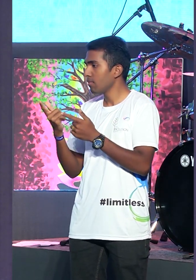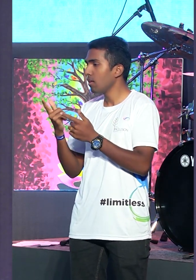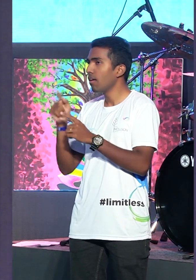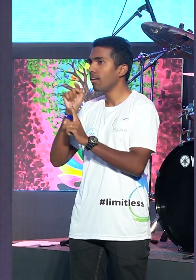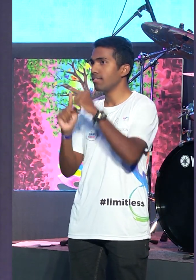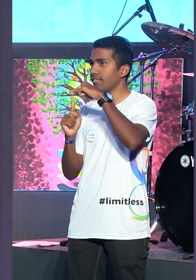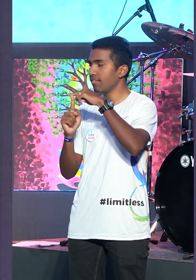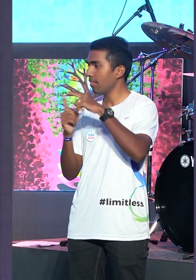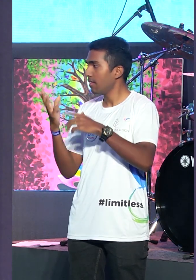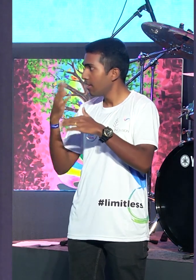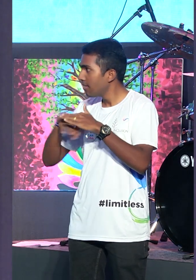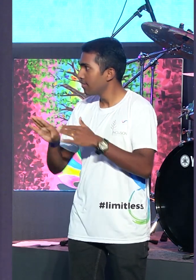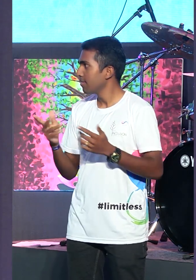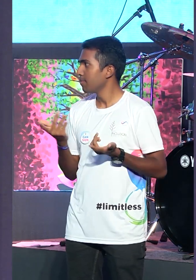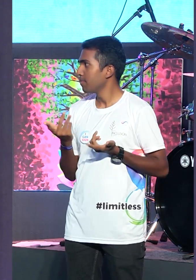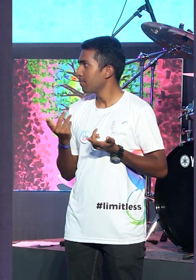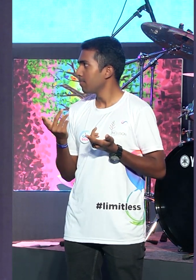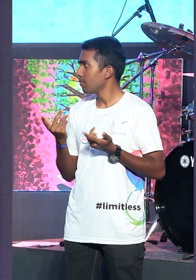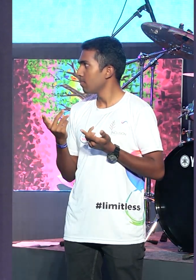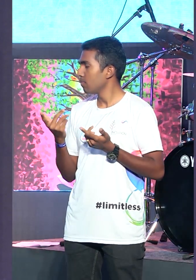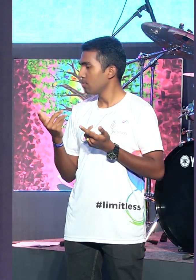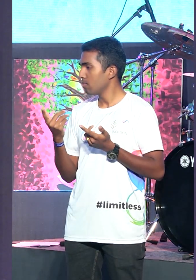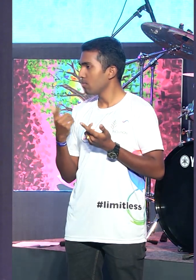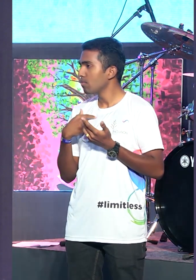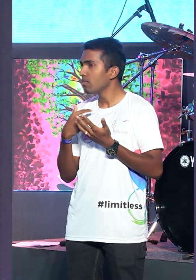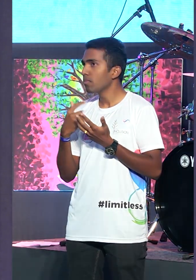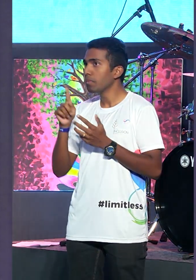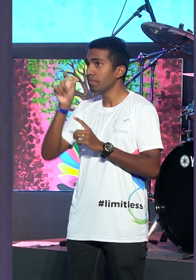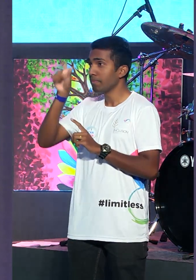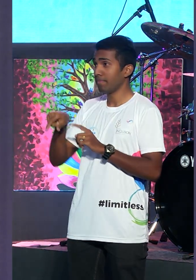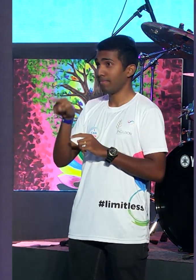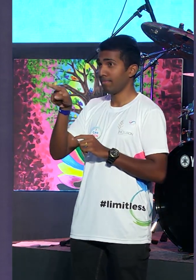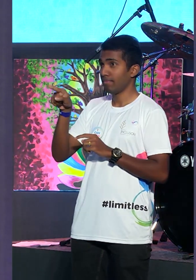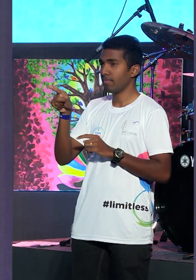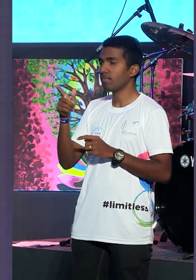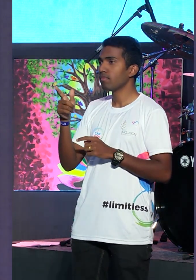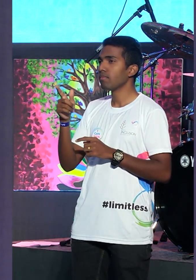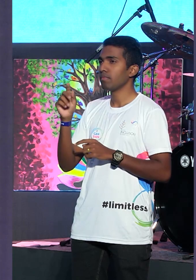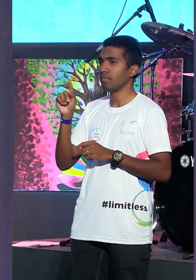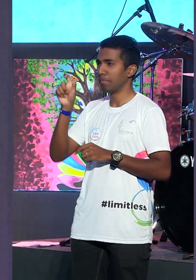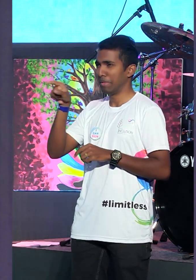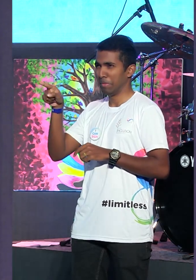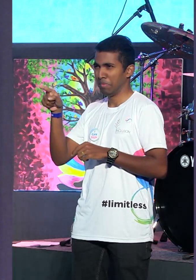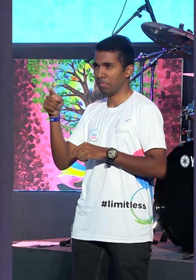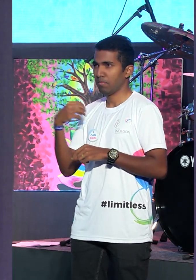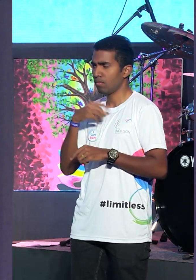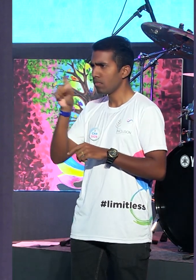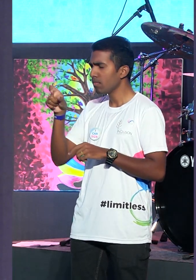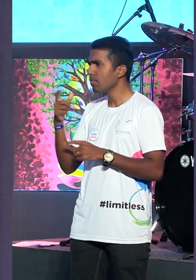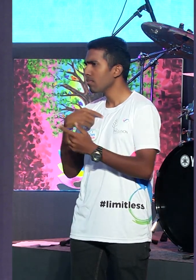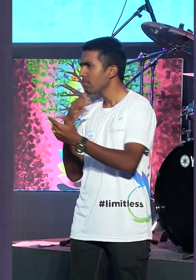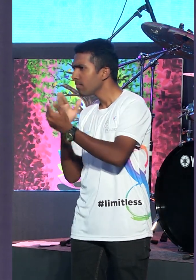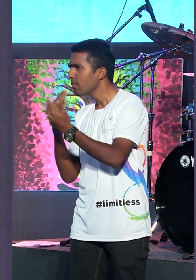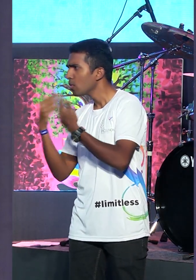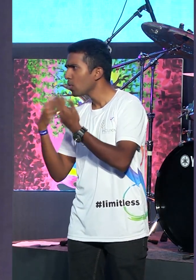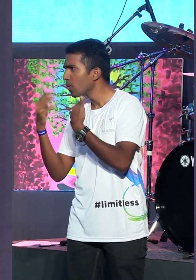field. And then by coincidence, one day I also met Dr. Temple Grandin at an event, and she also suggested that I pursue a